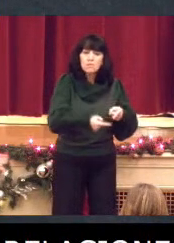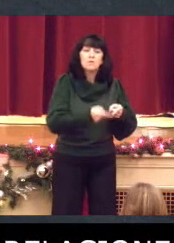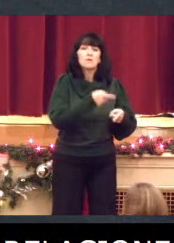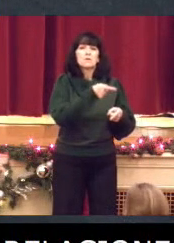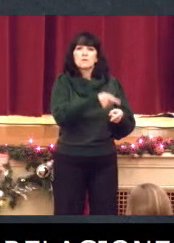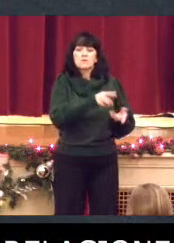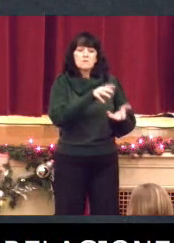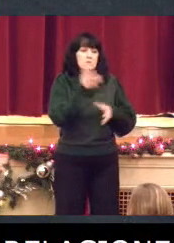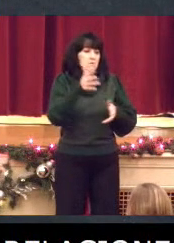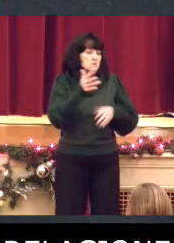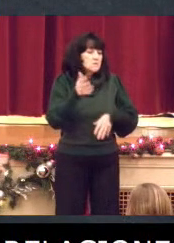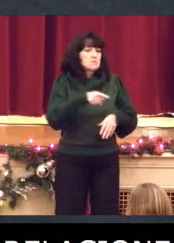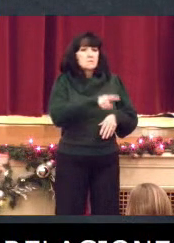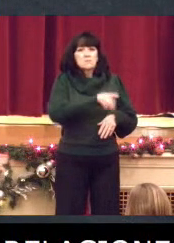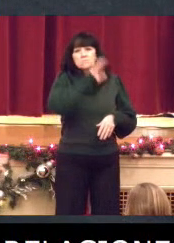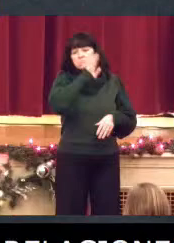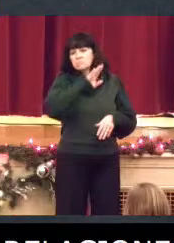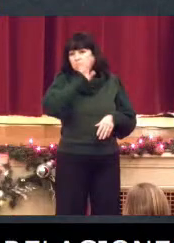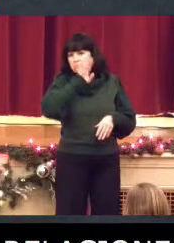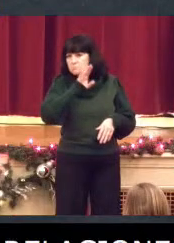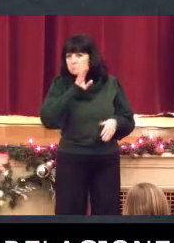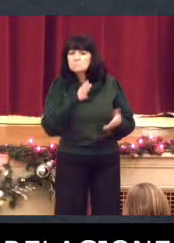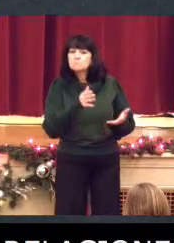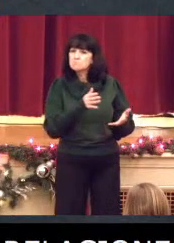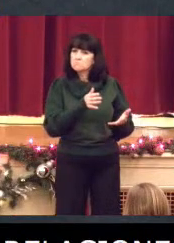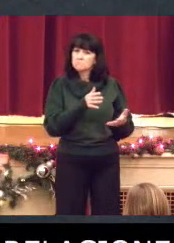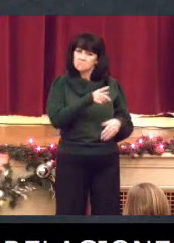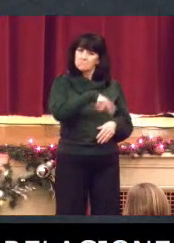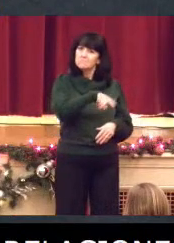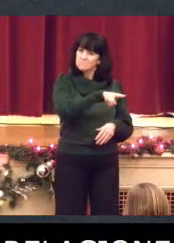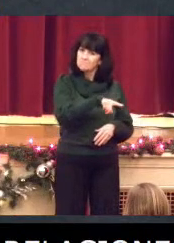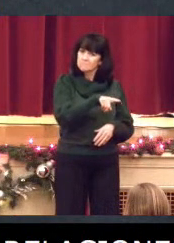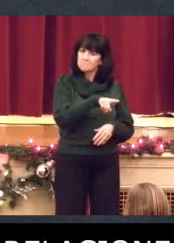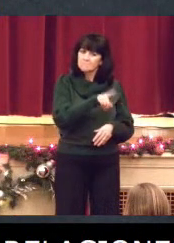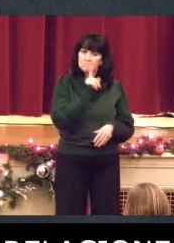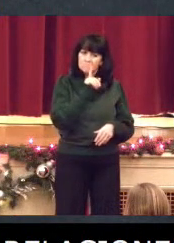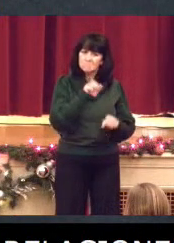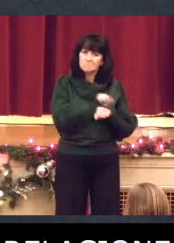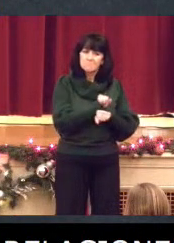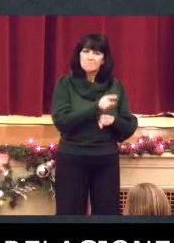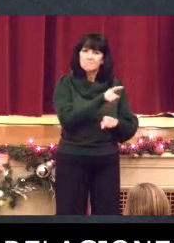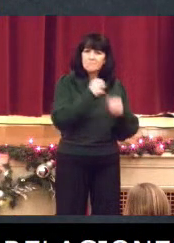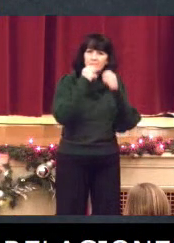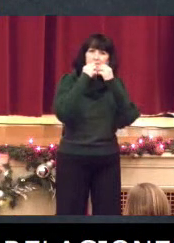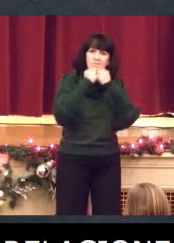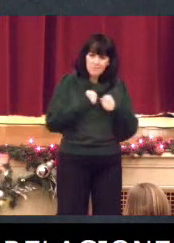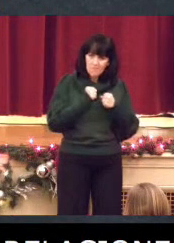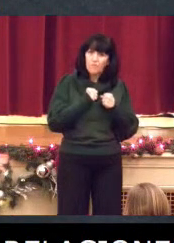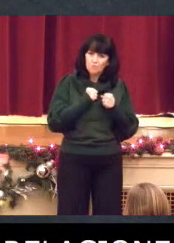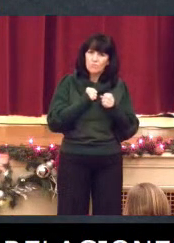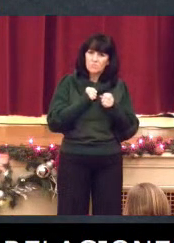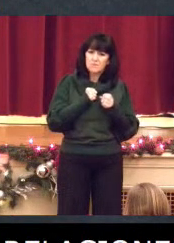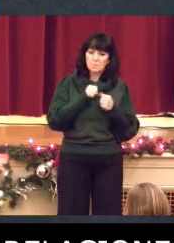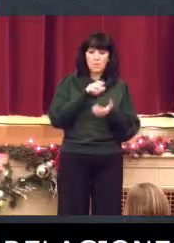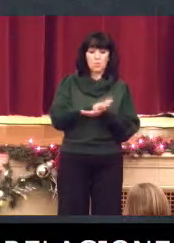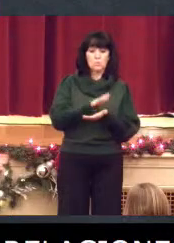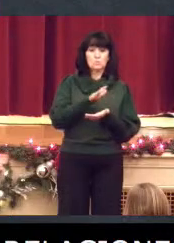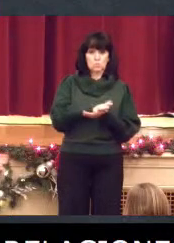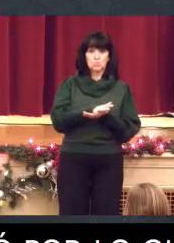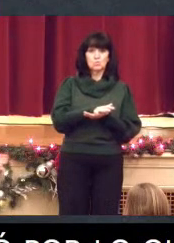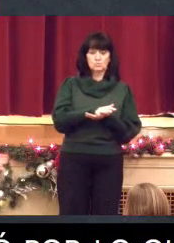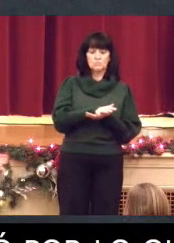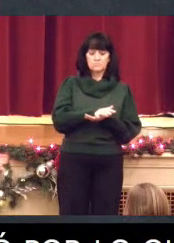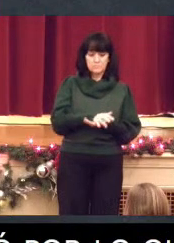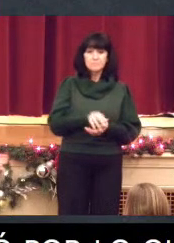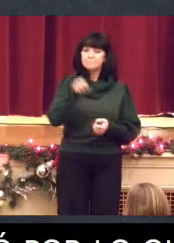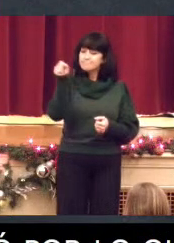school that cared about what happened to them when they left school. So, yes, some children